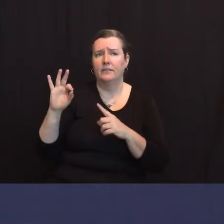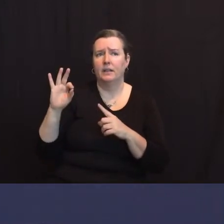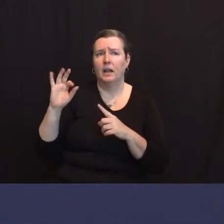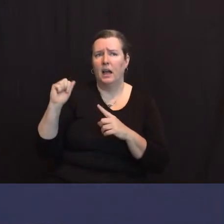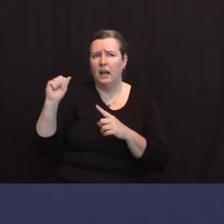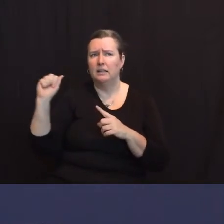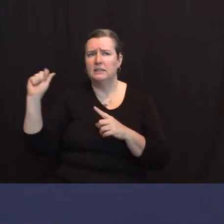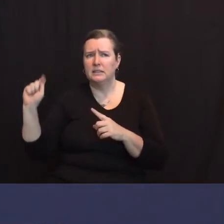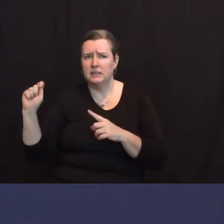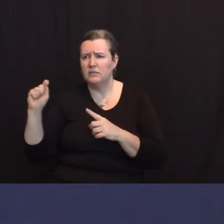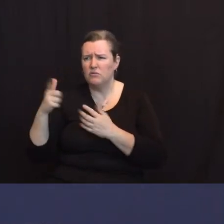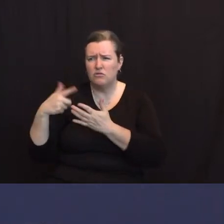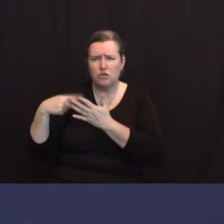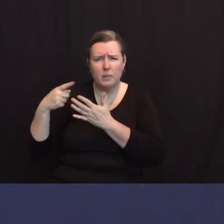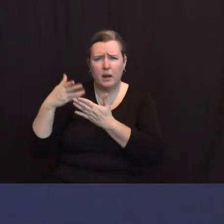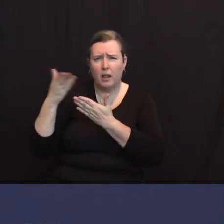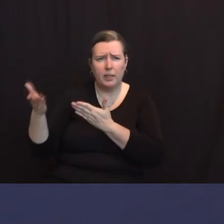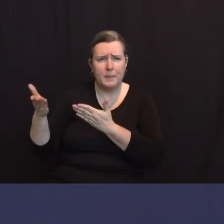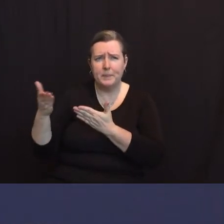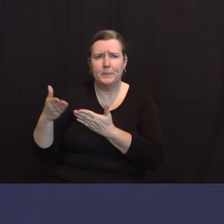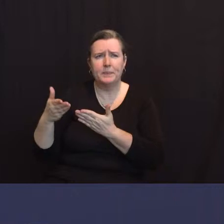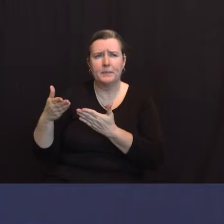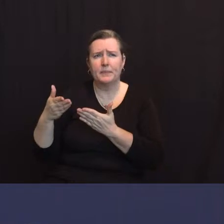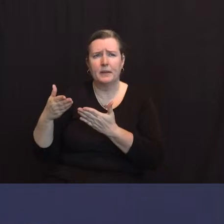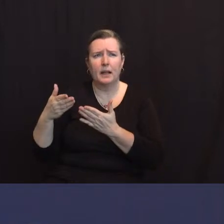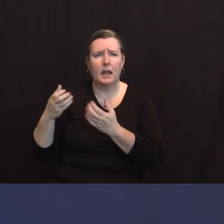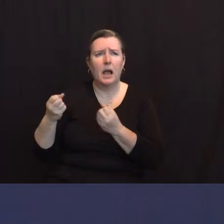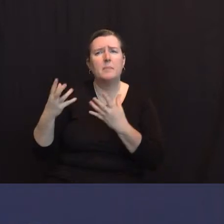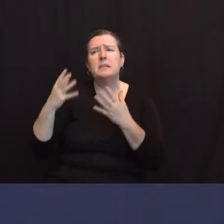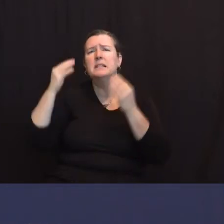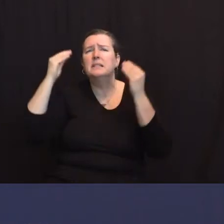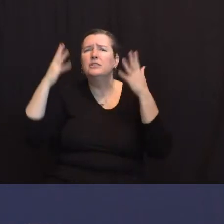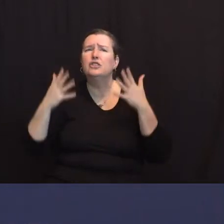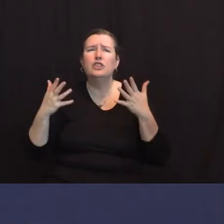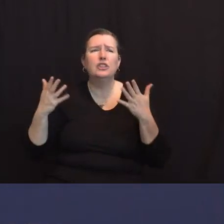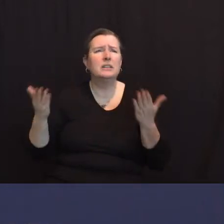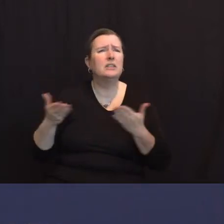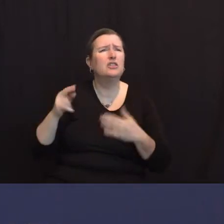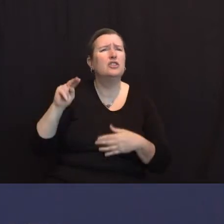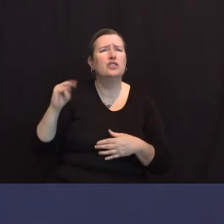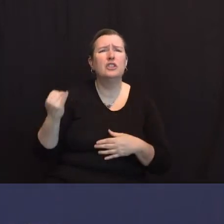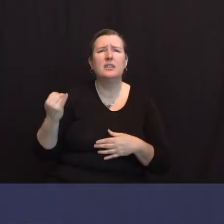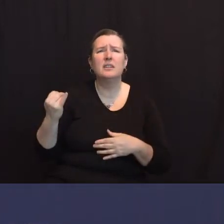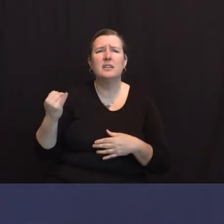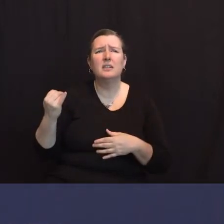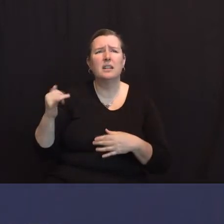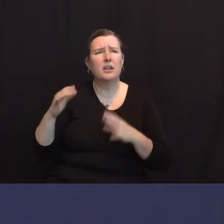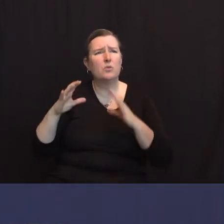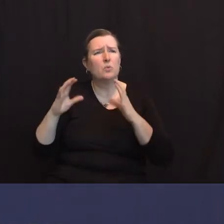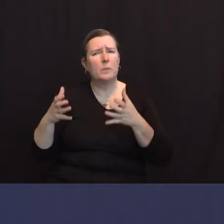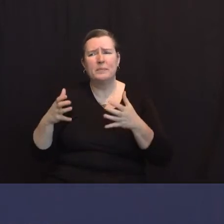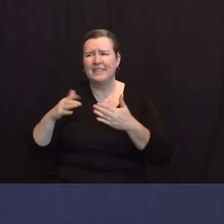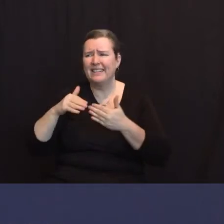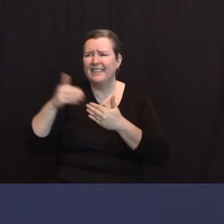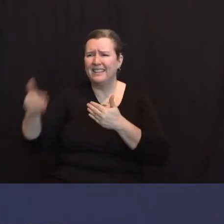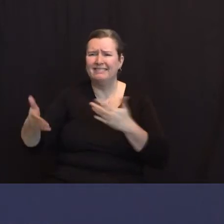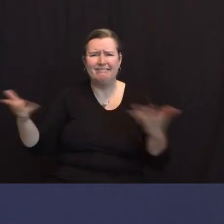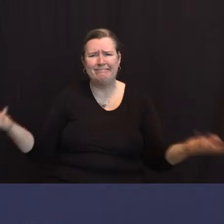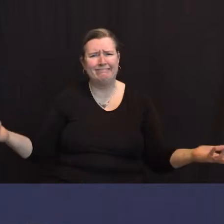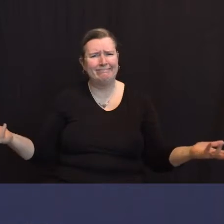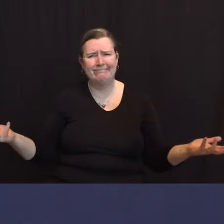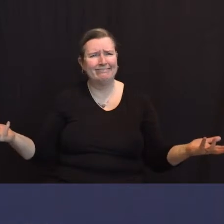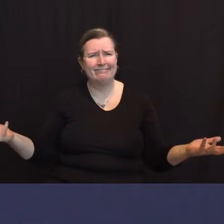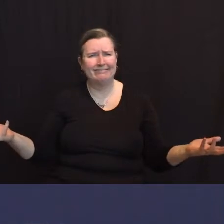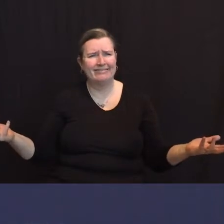okay, how many teachers are there in the state, and say that that's the group that's coming online, because you'll remember there aren't a whole lot of teachers who are 65 and up in